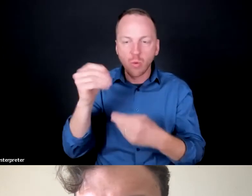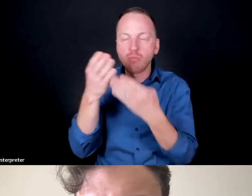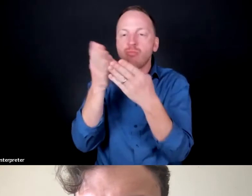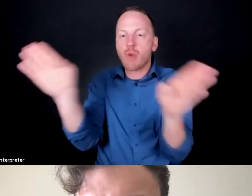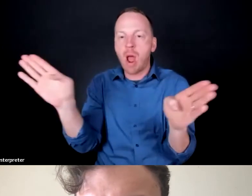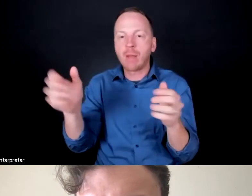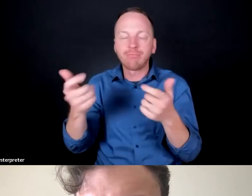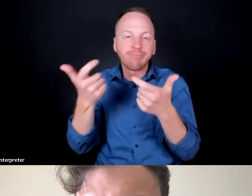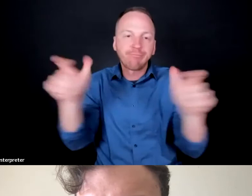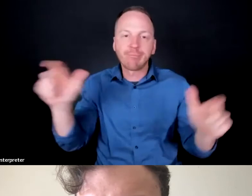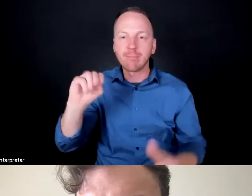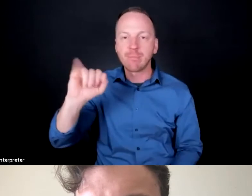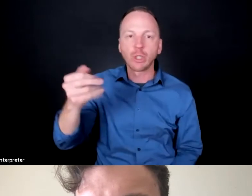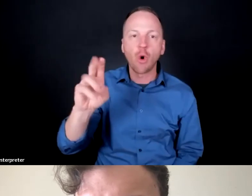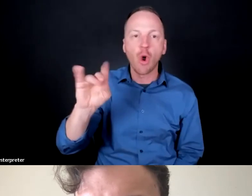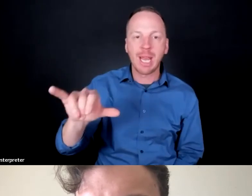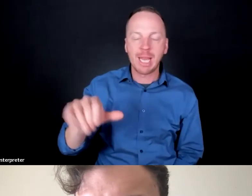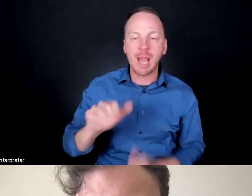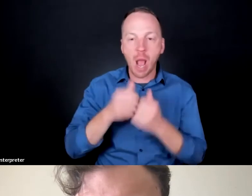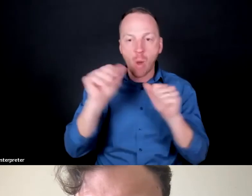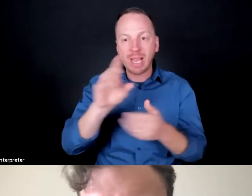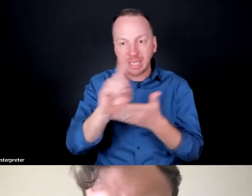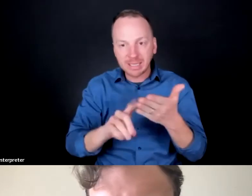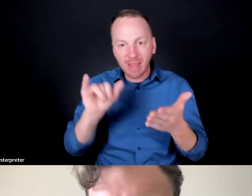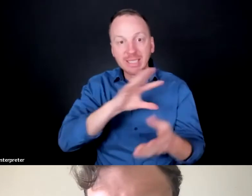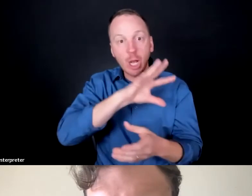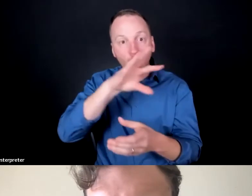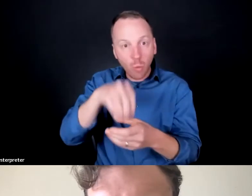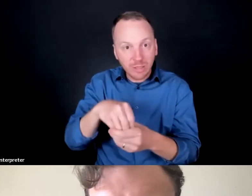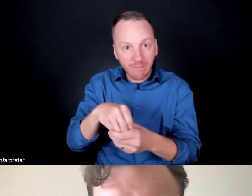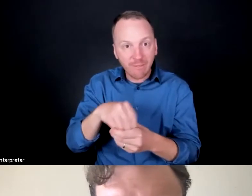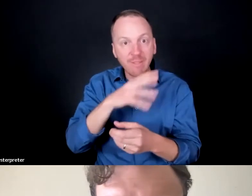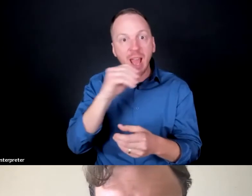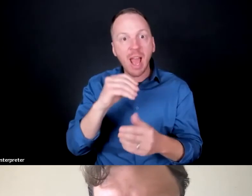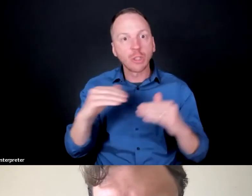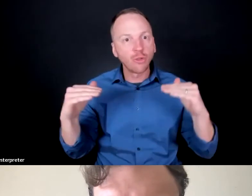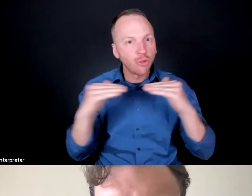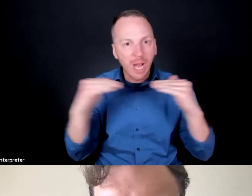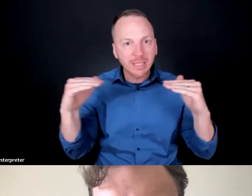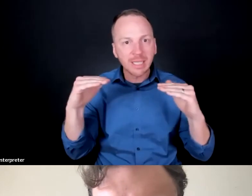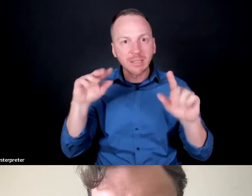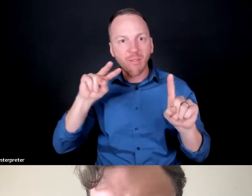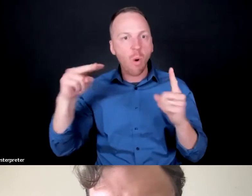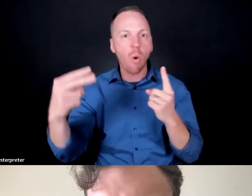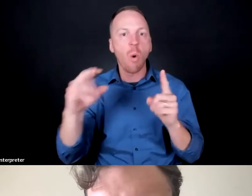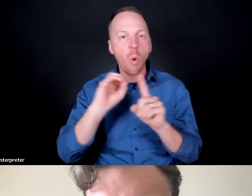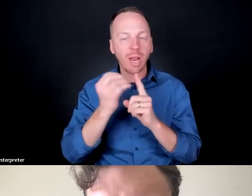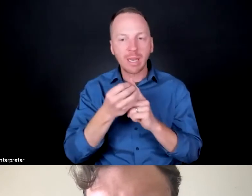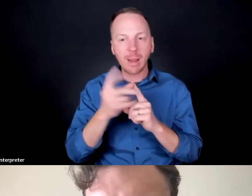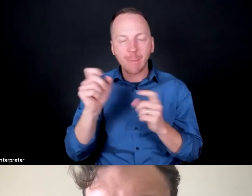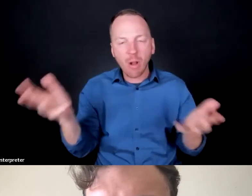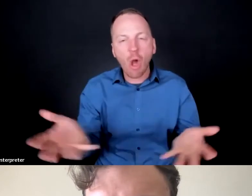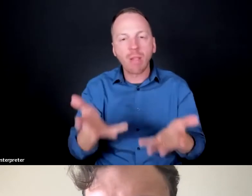majority. How can design that is inclusive and justice-oriented be